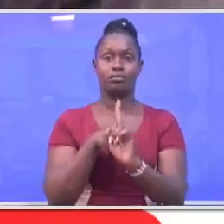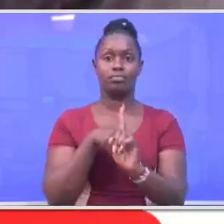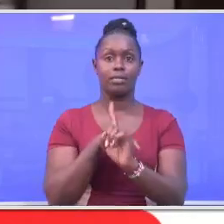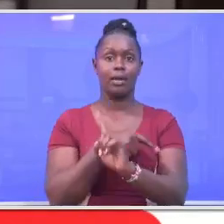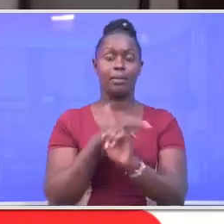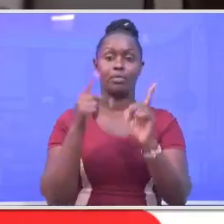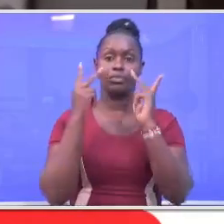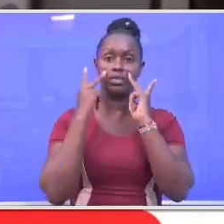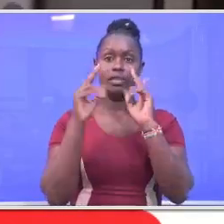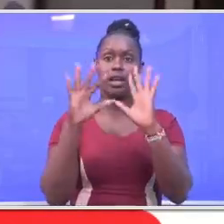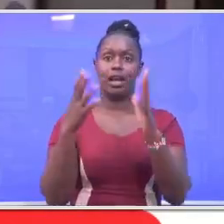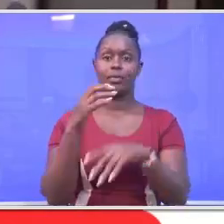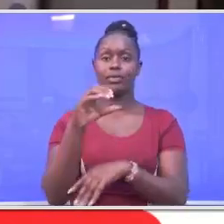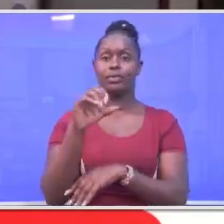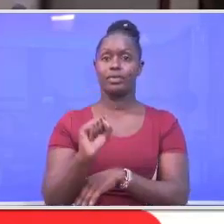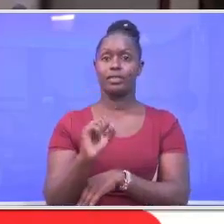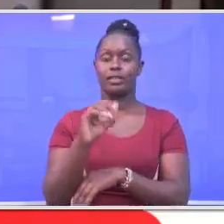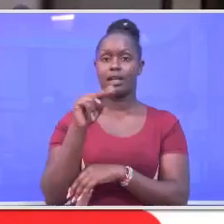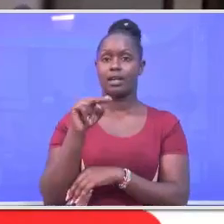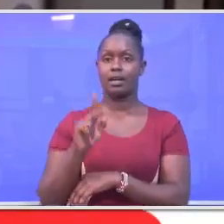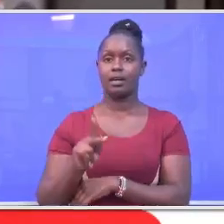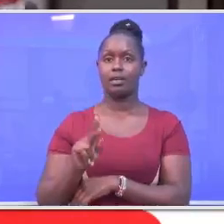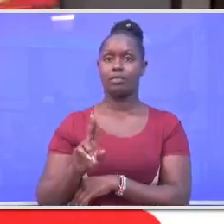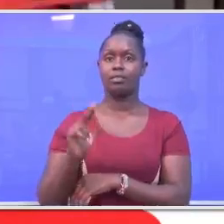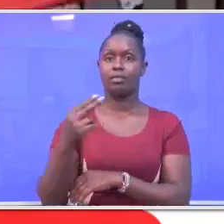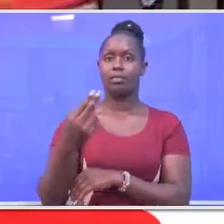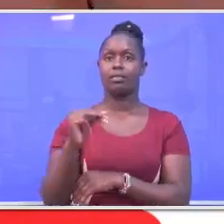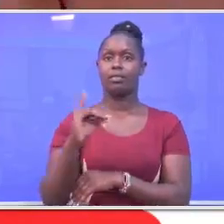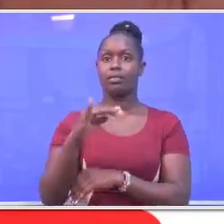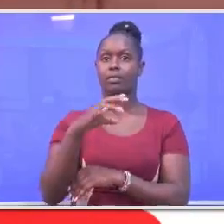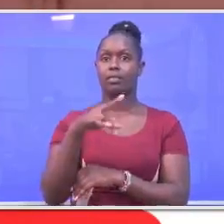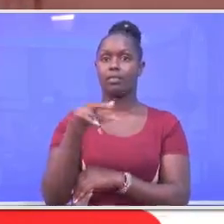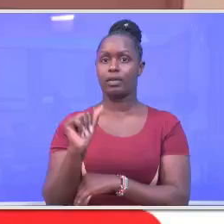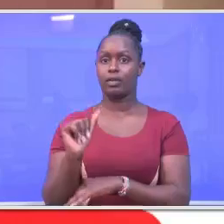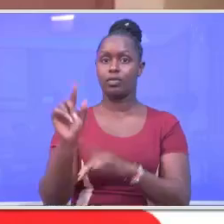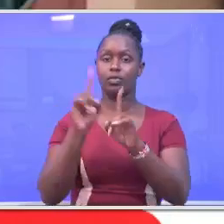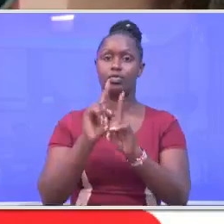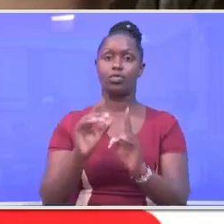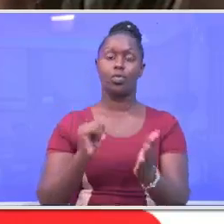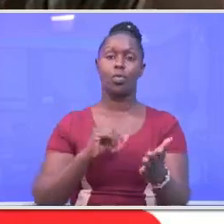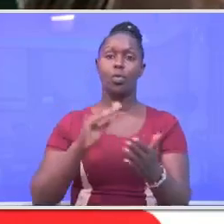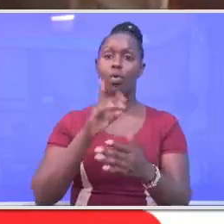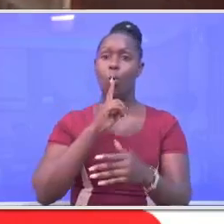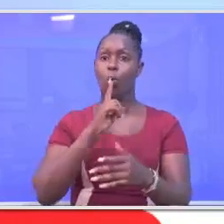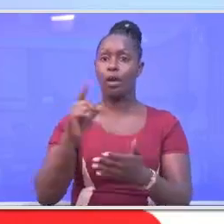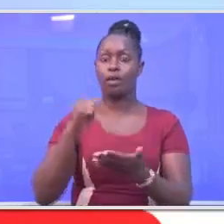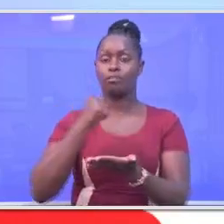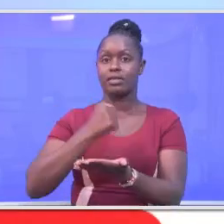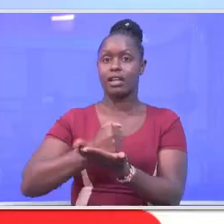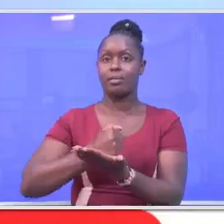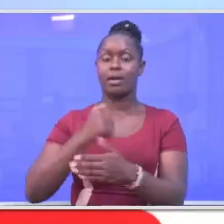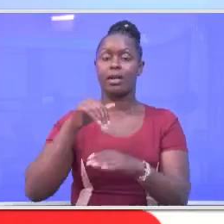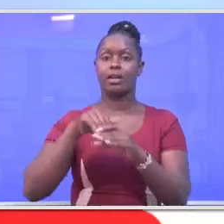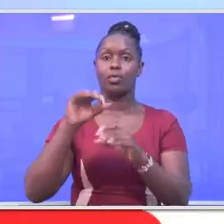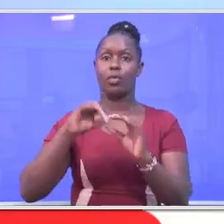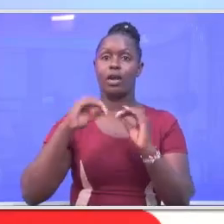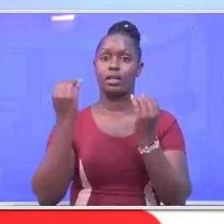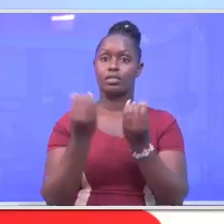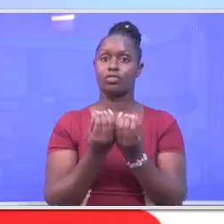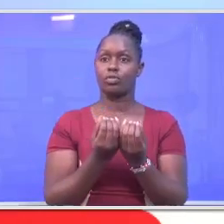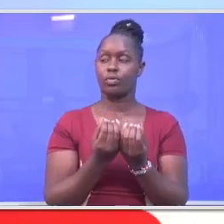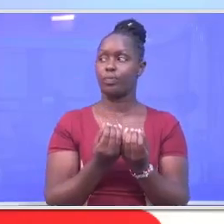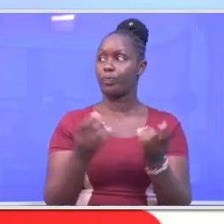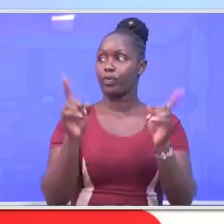Health CS Susan Nakumicha to order a lifestyle audit of staff within the organization. Hii ugonjwa ambaye